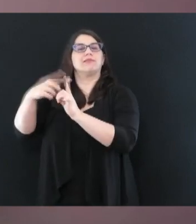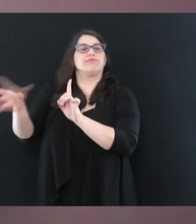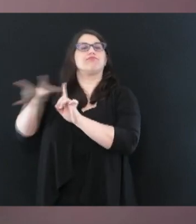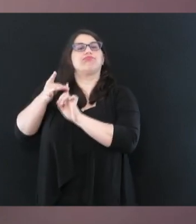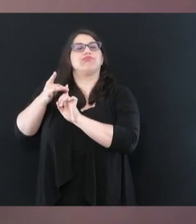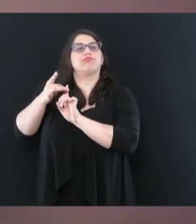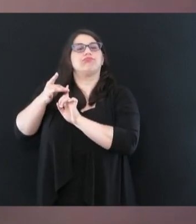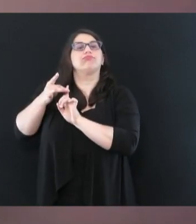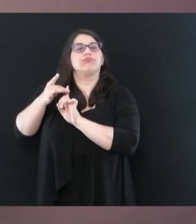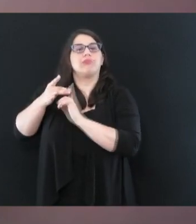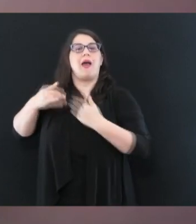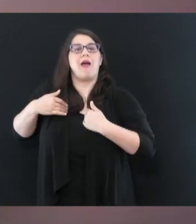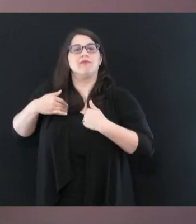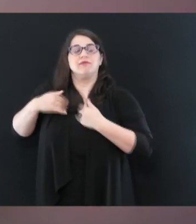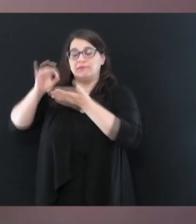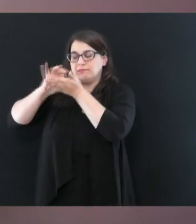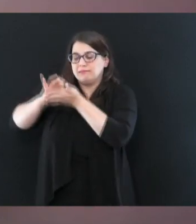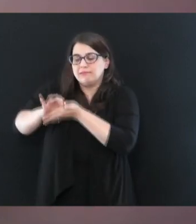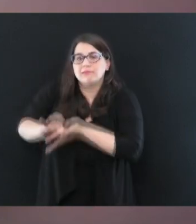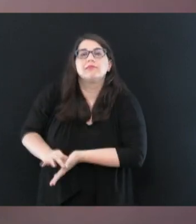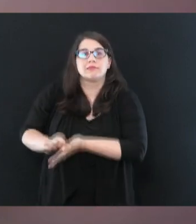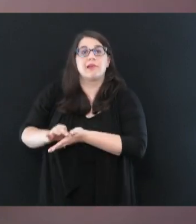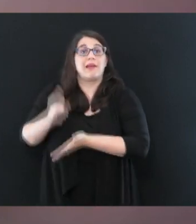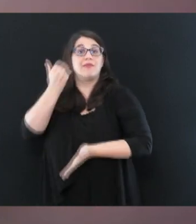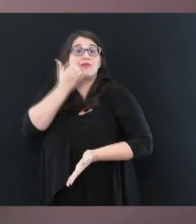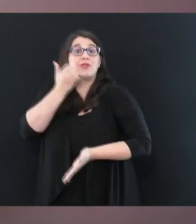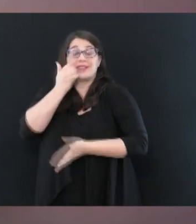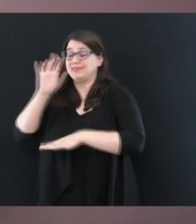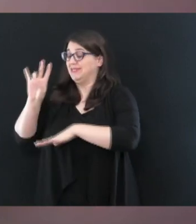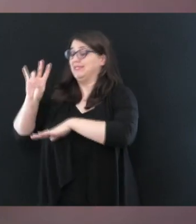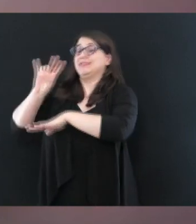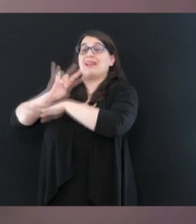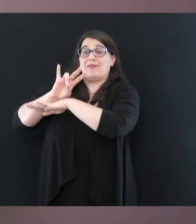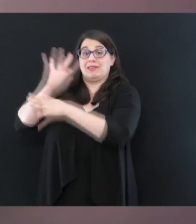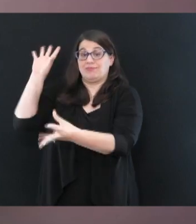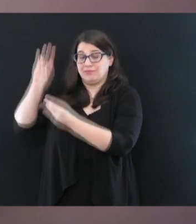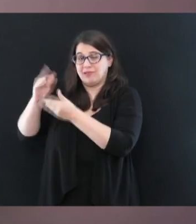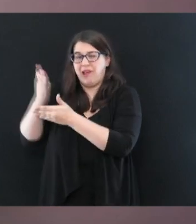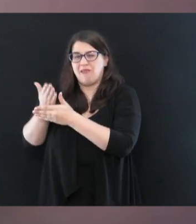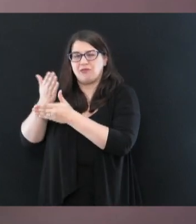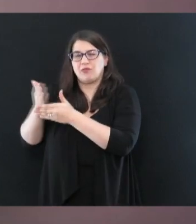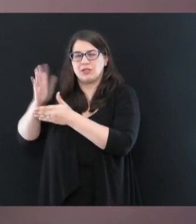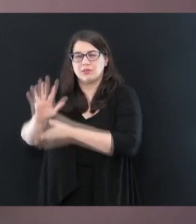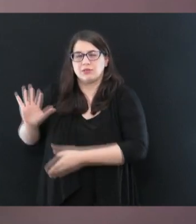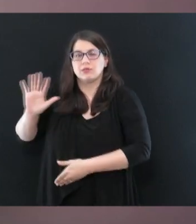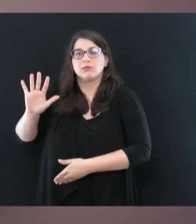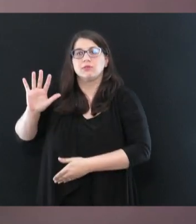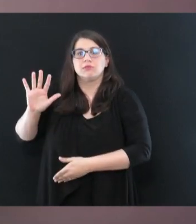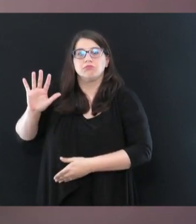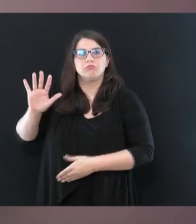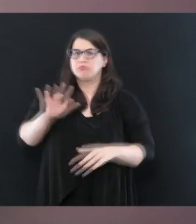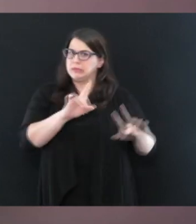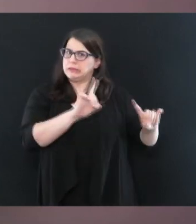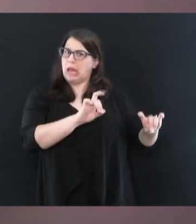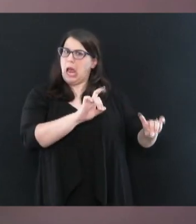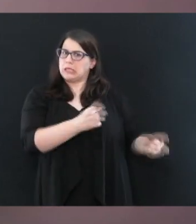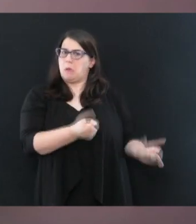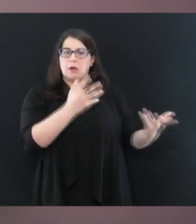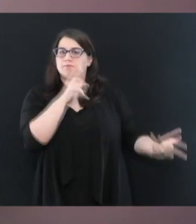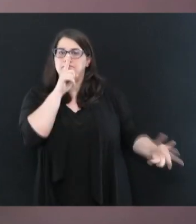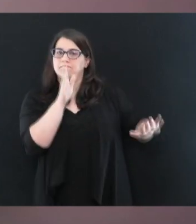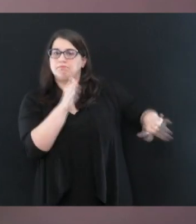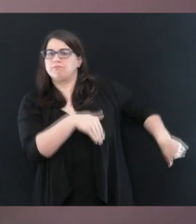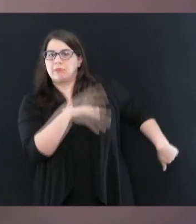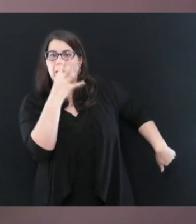day on a 7-day average, and it doesn't account for how many tests that we did to get to those positive cases.